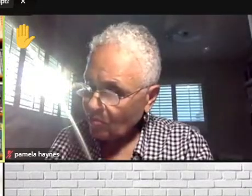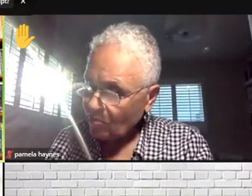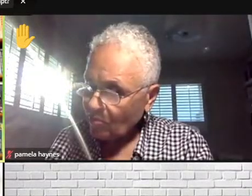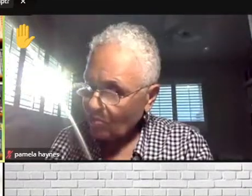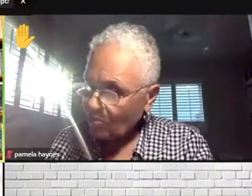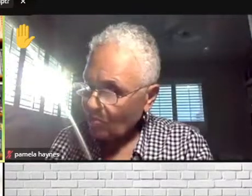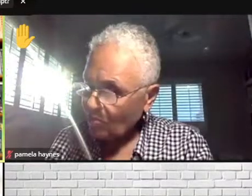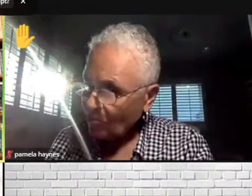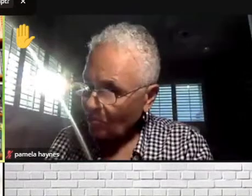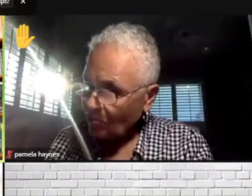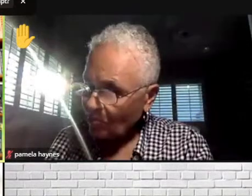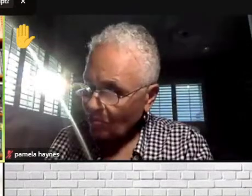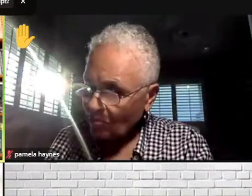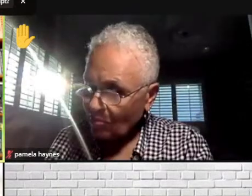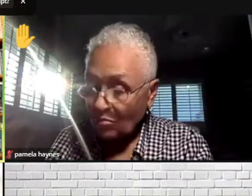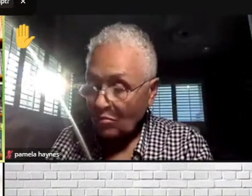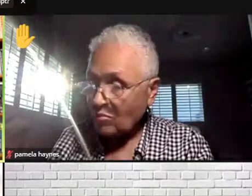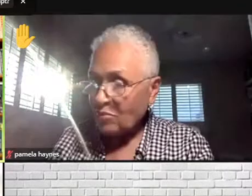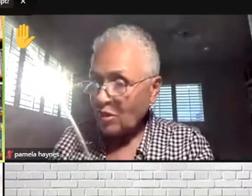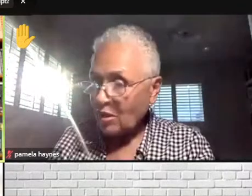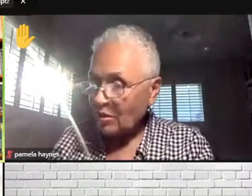are actually